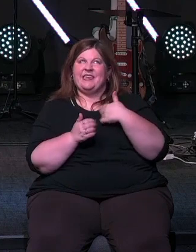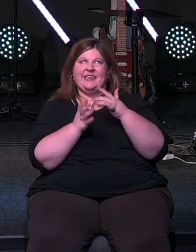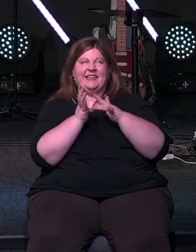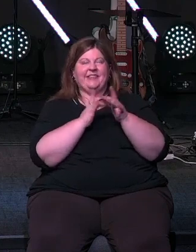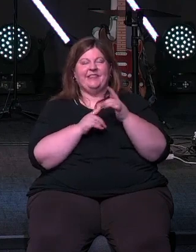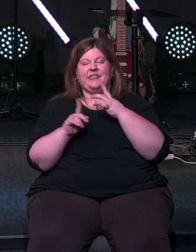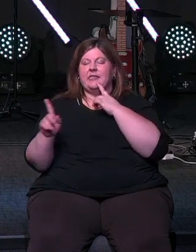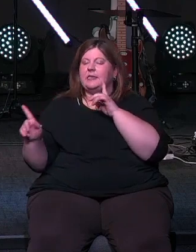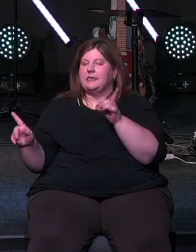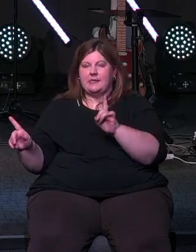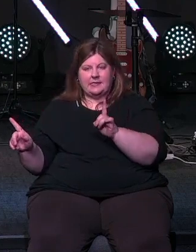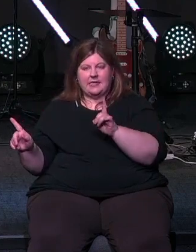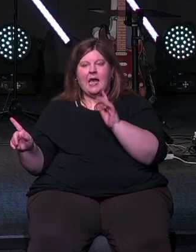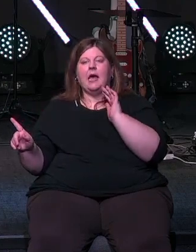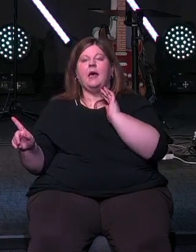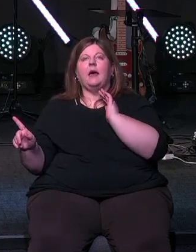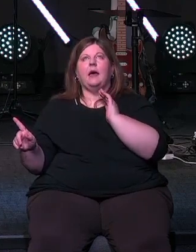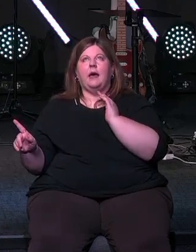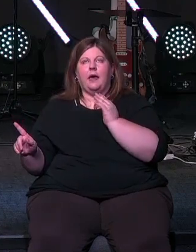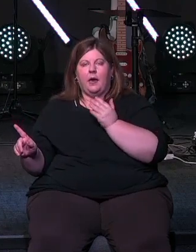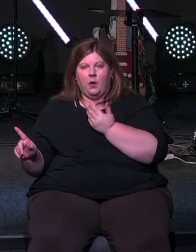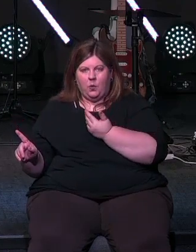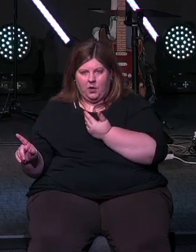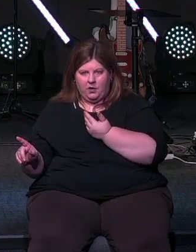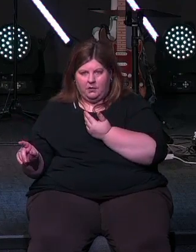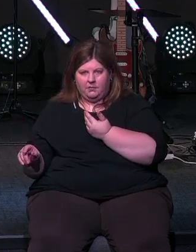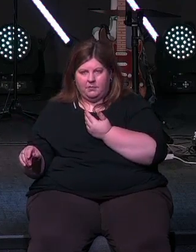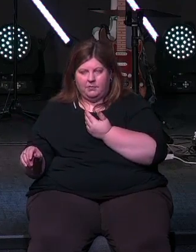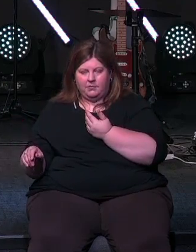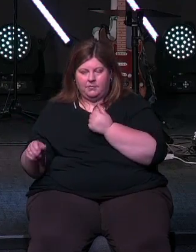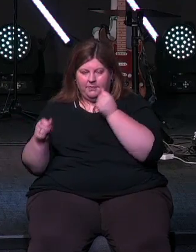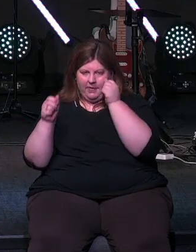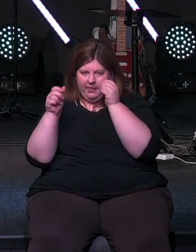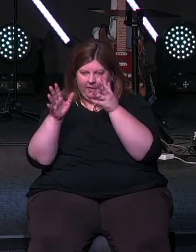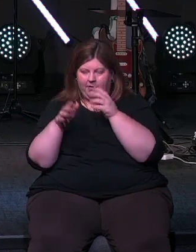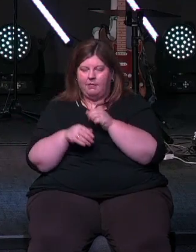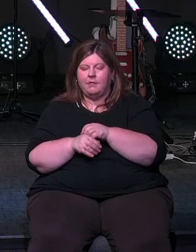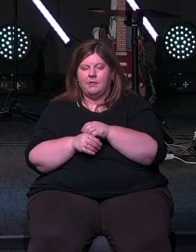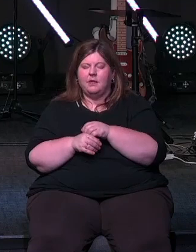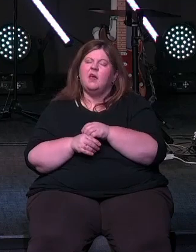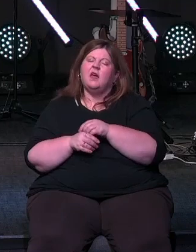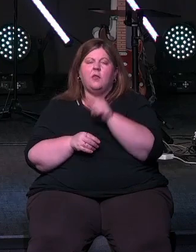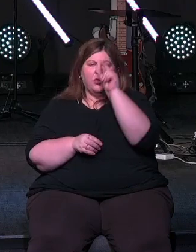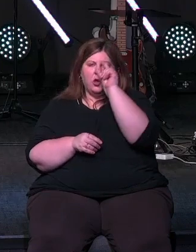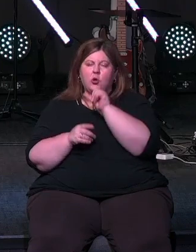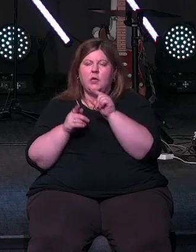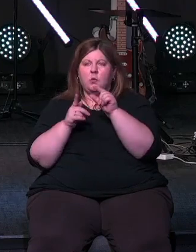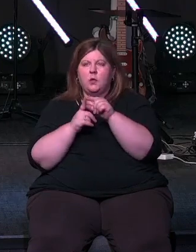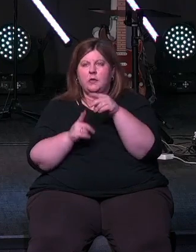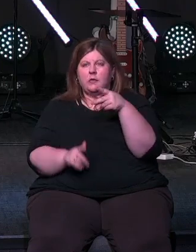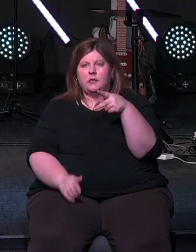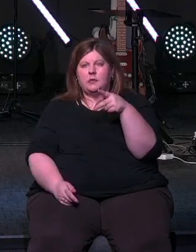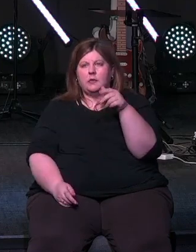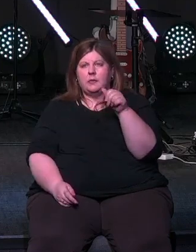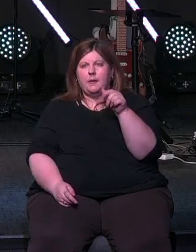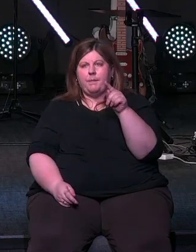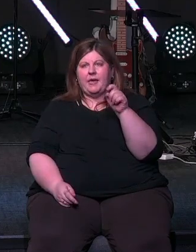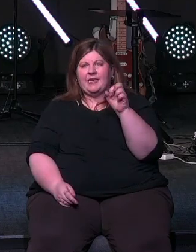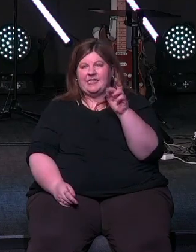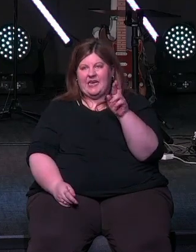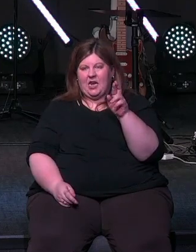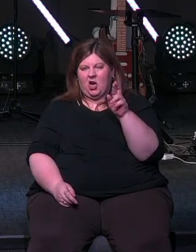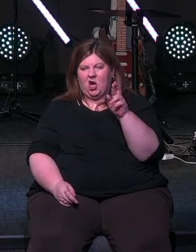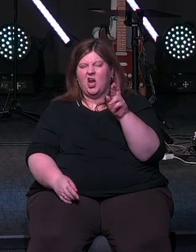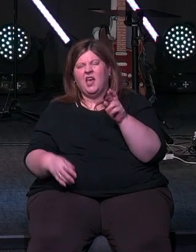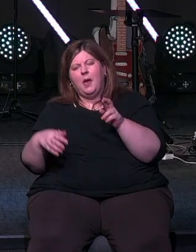says, our Father. The word father, the word that's used in Greek is pater. It's where we get